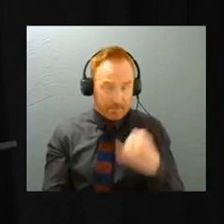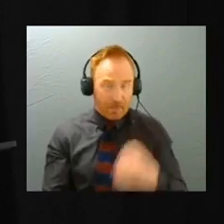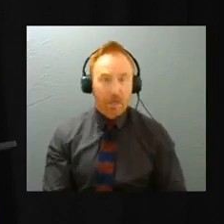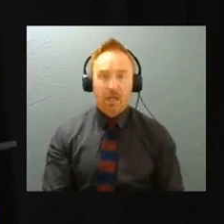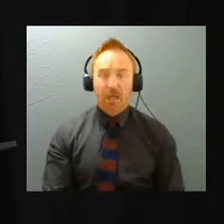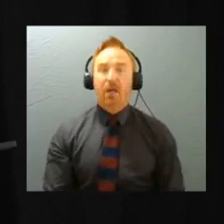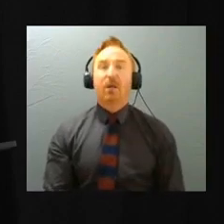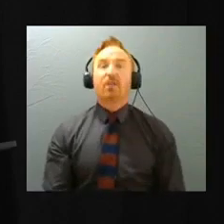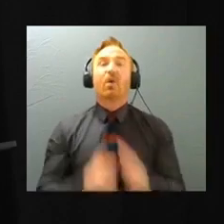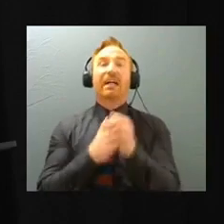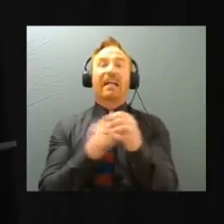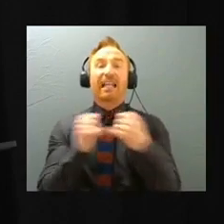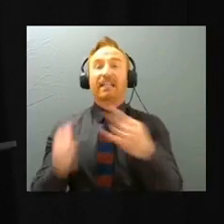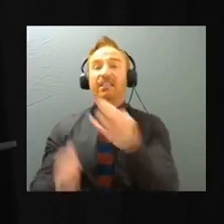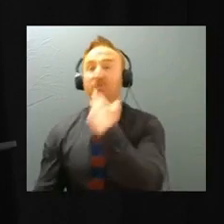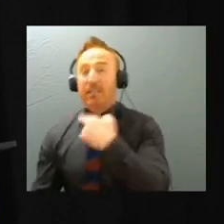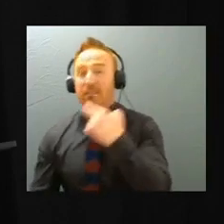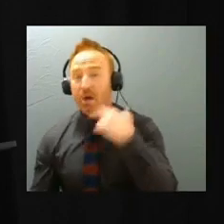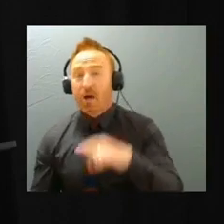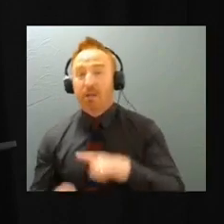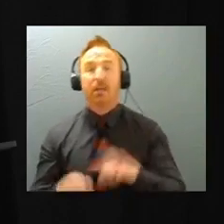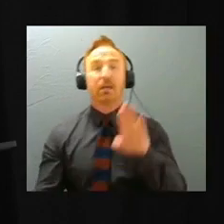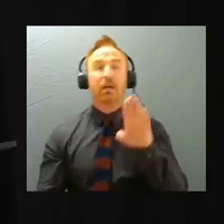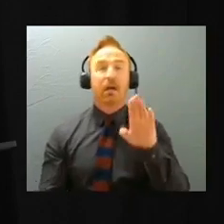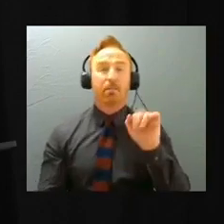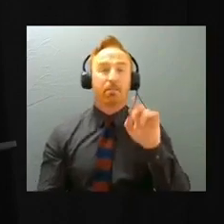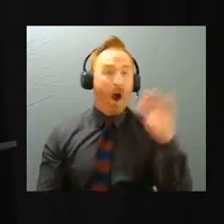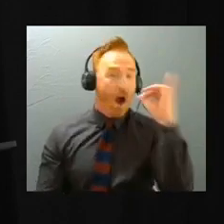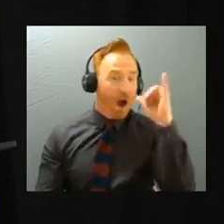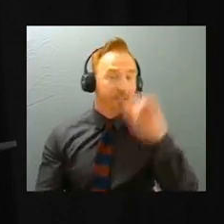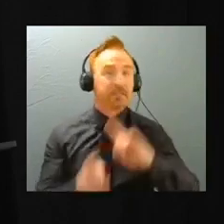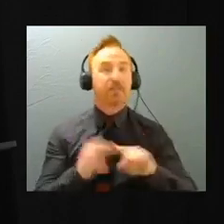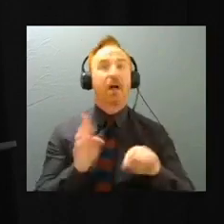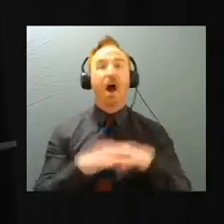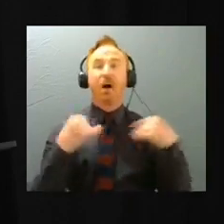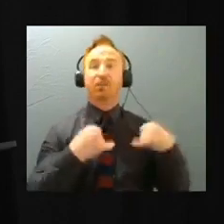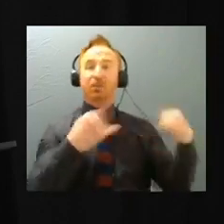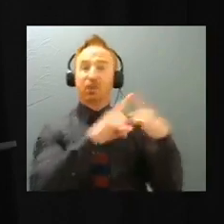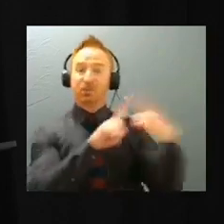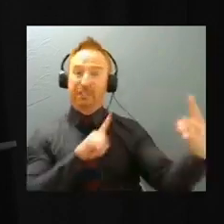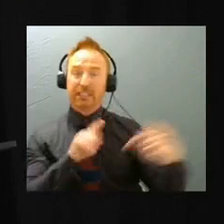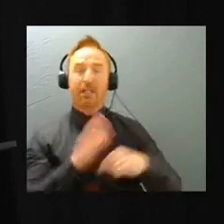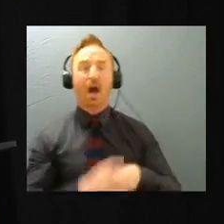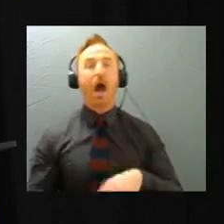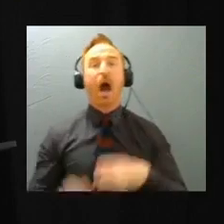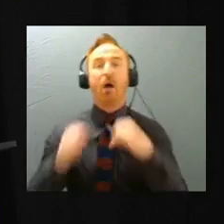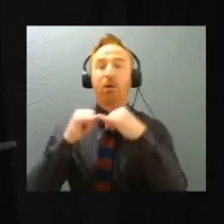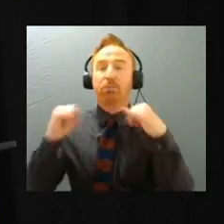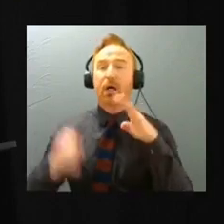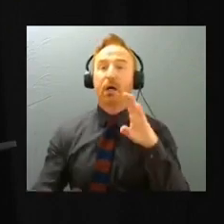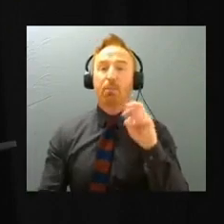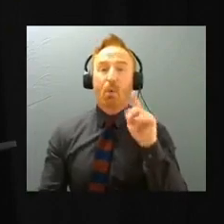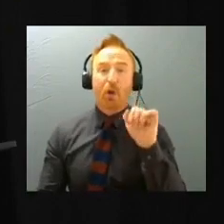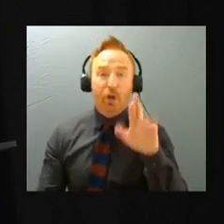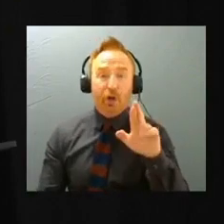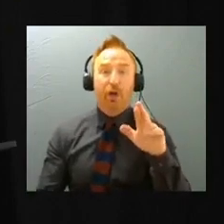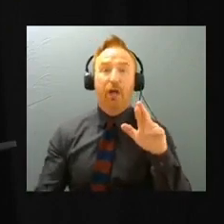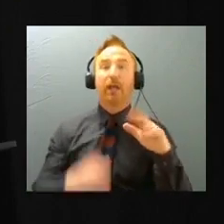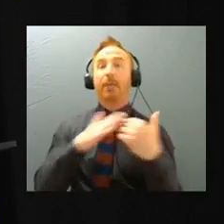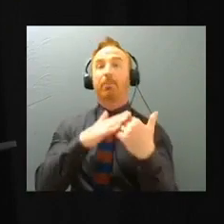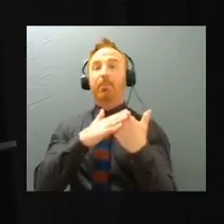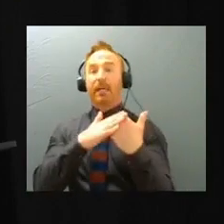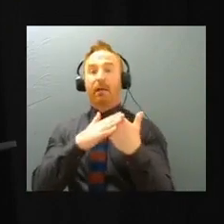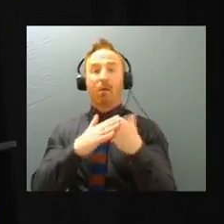to restaurants and bars, our social distancing measures, our border measures, working with the communities, what we've been doing to date is